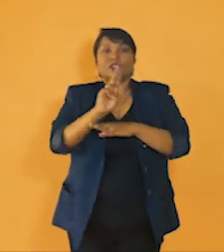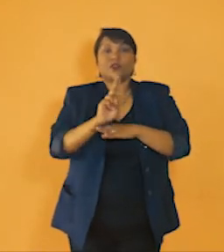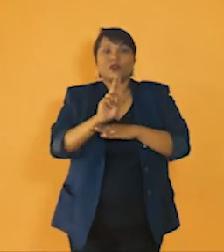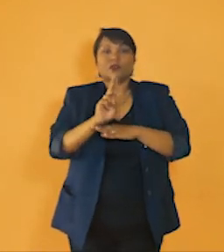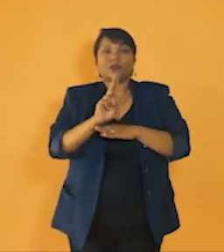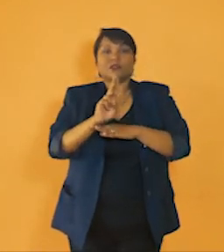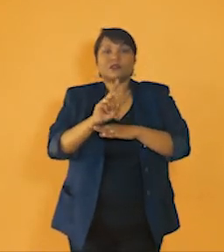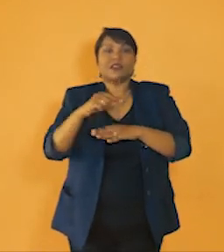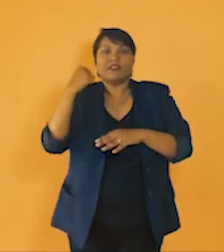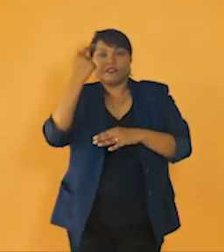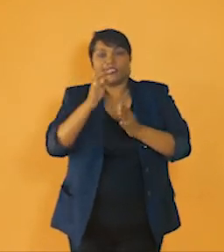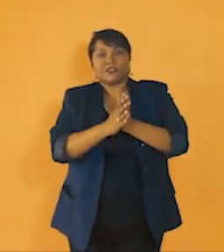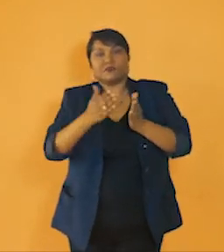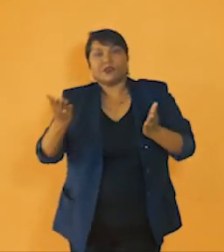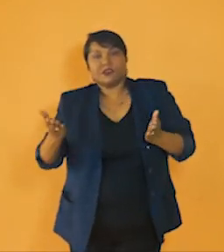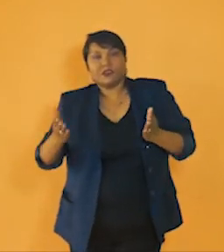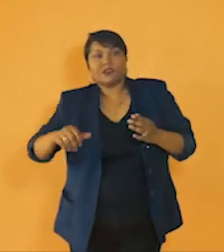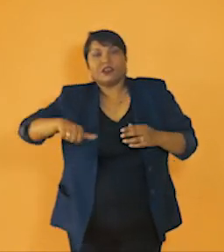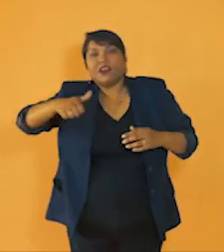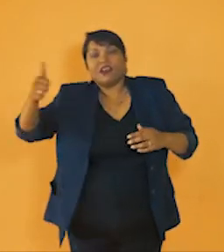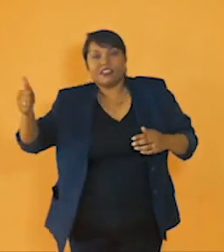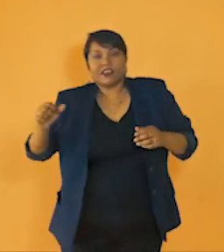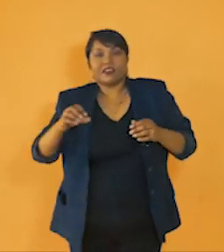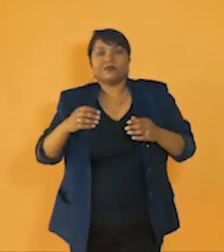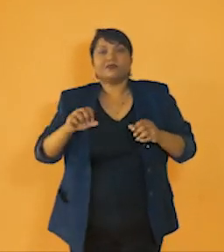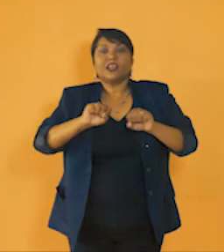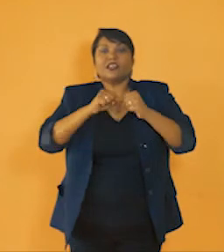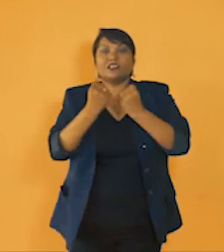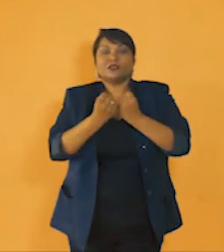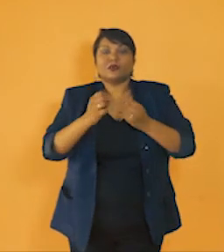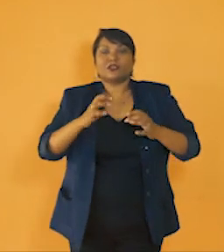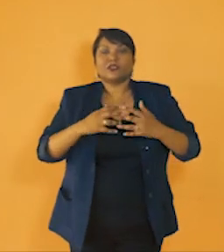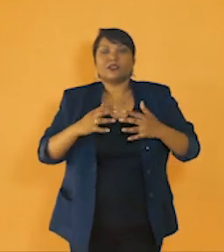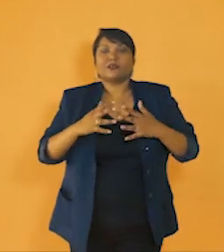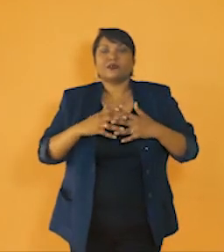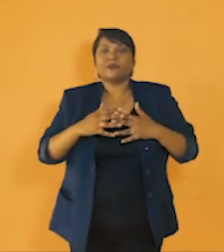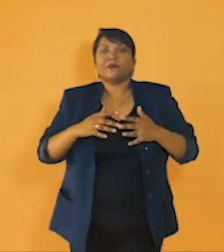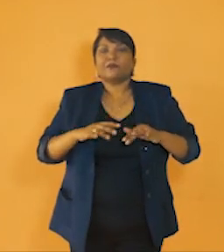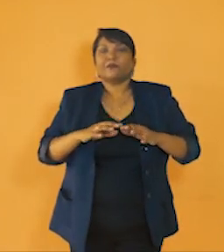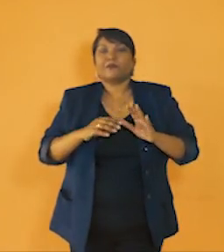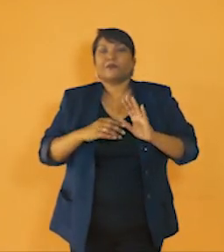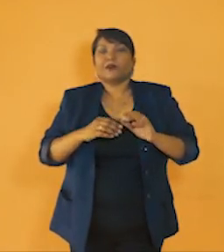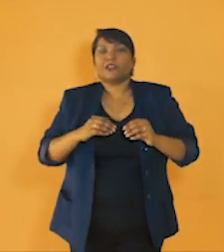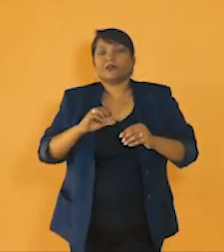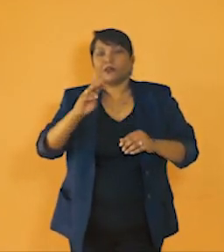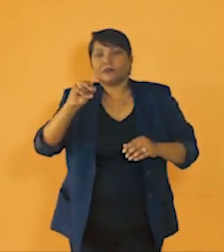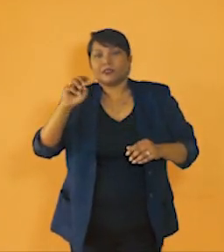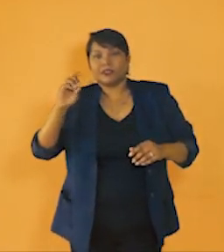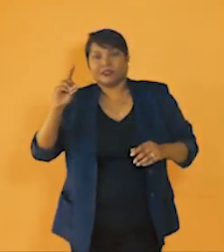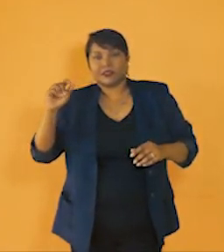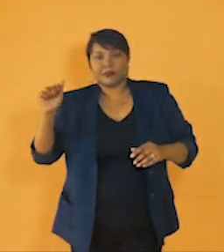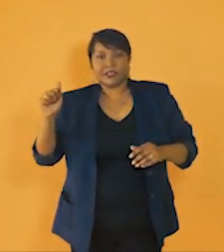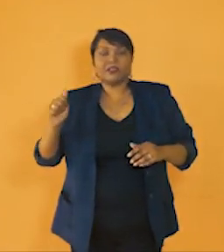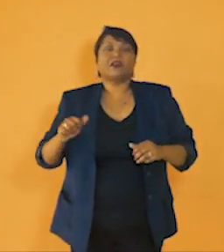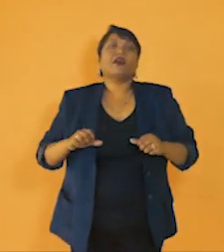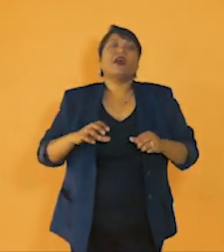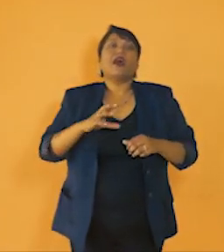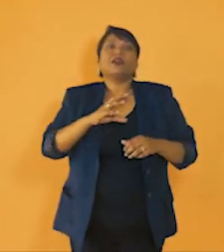and then when they get into the market, they target influential people in the market. Retired teachers,